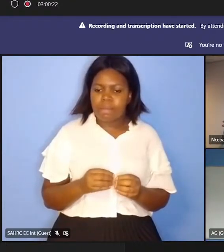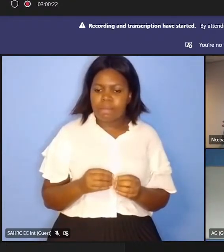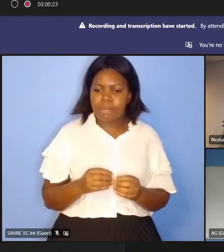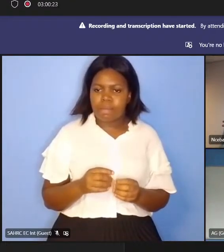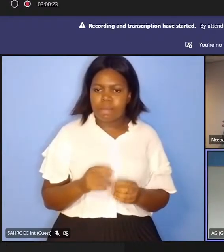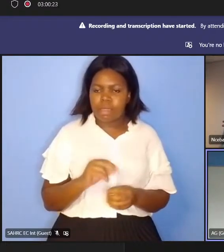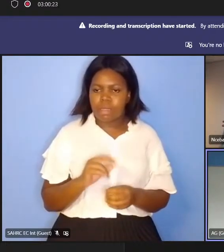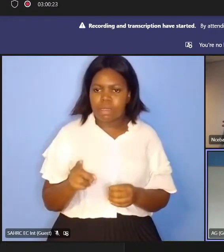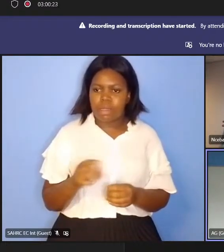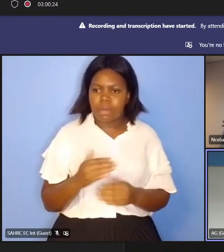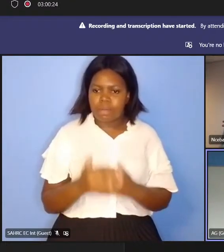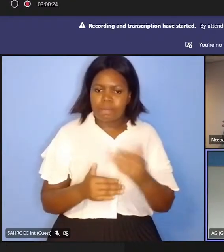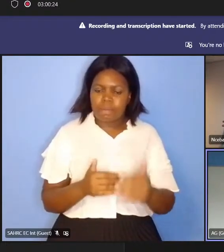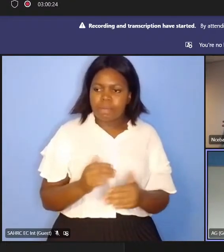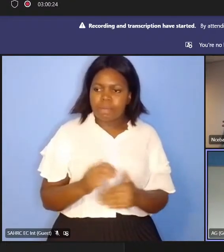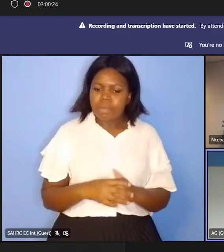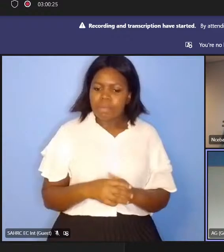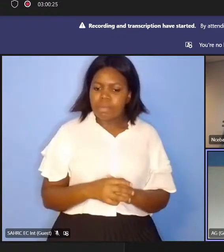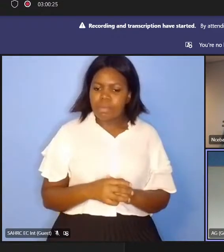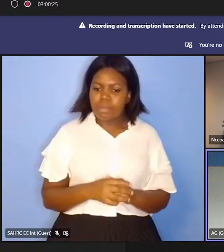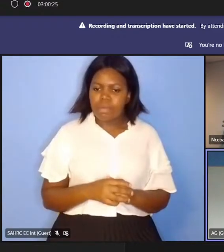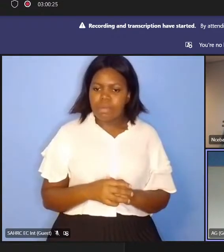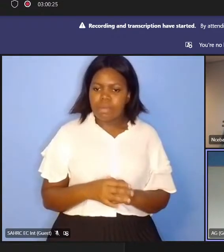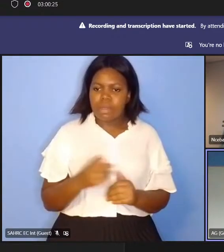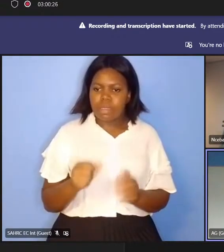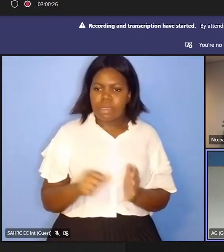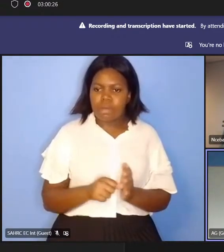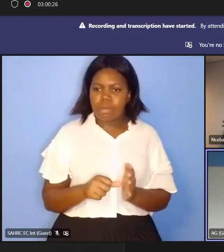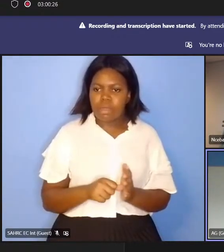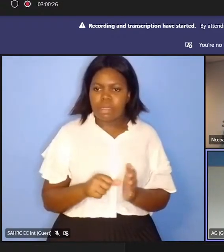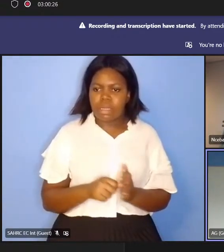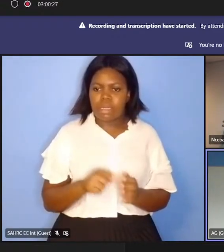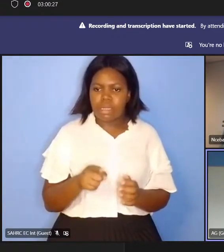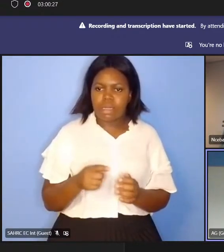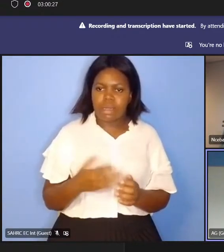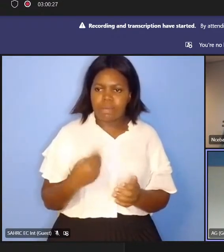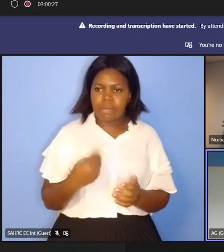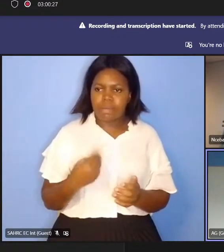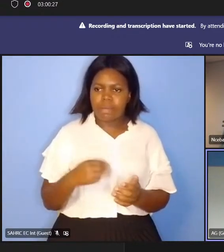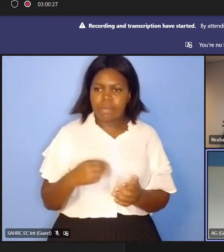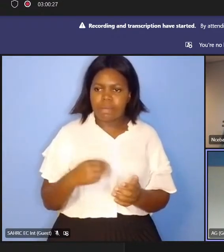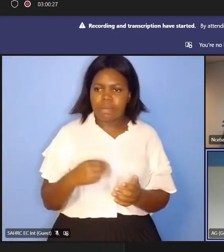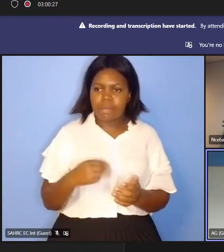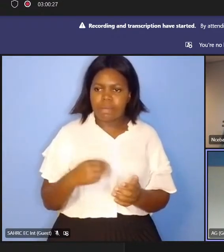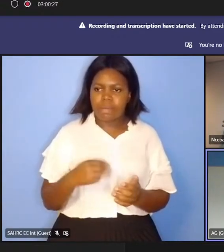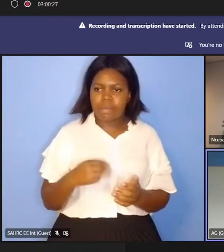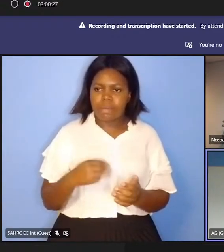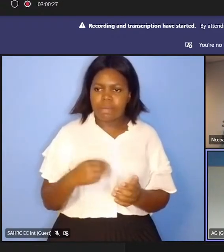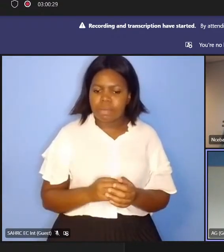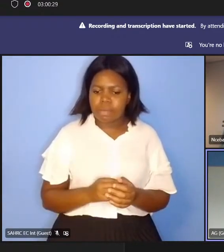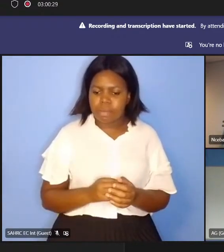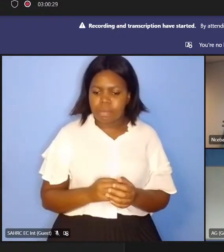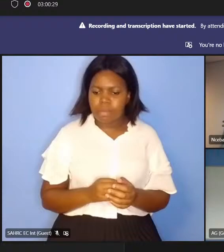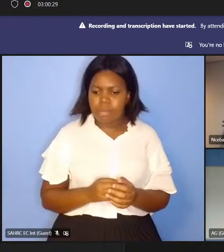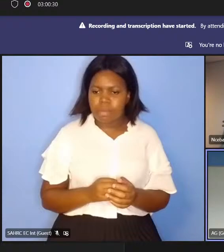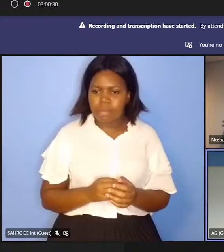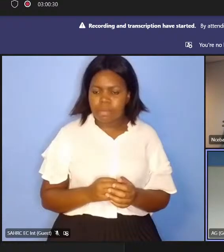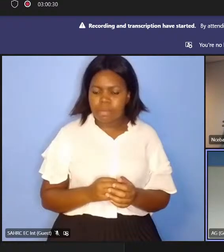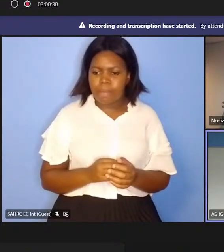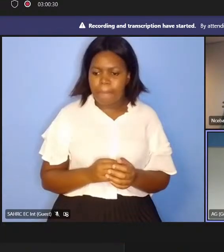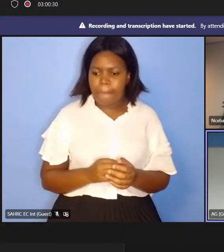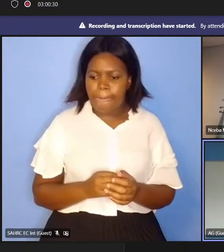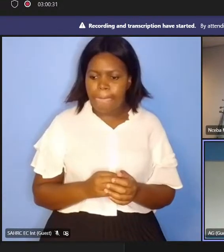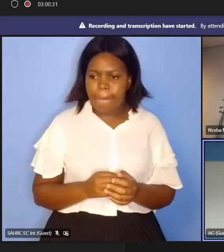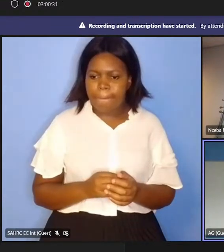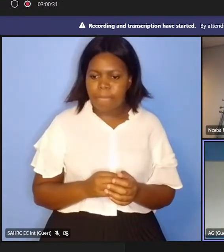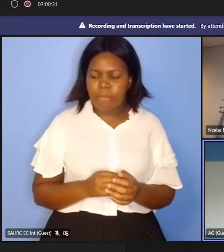And given your very important comments pertaining to the draft national guidelines for school uniform, we might